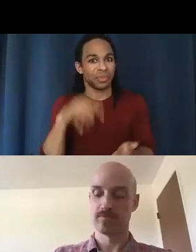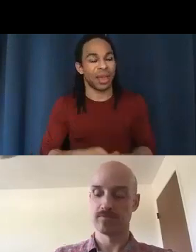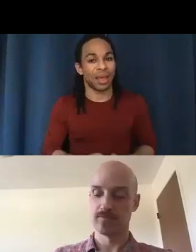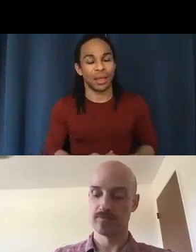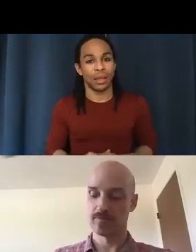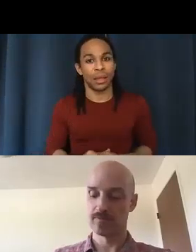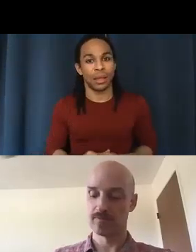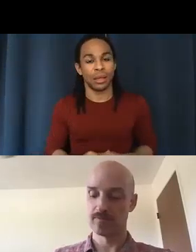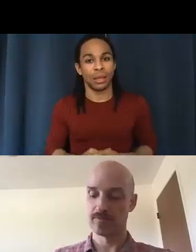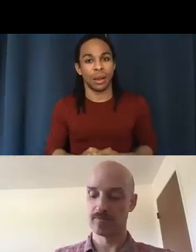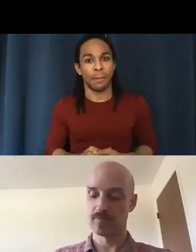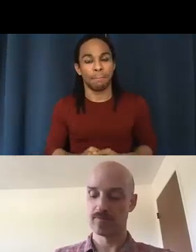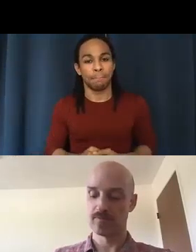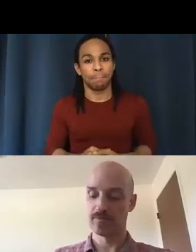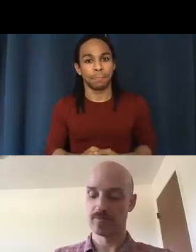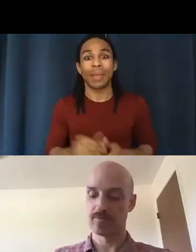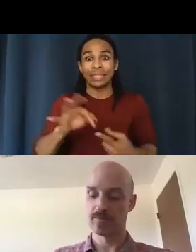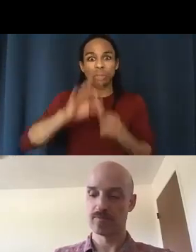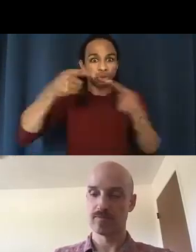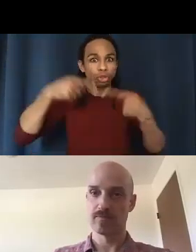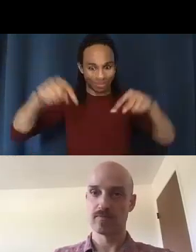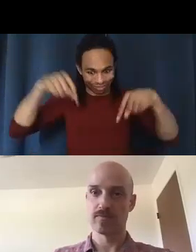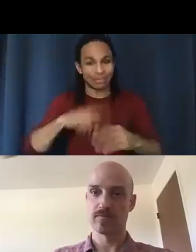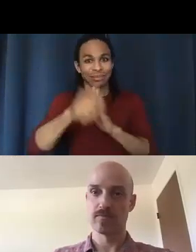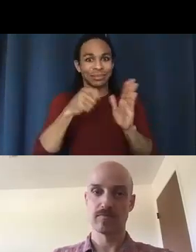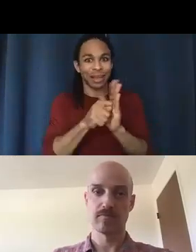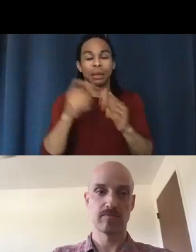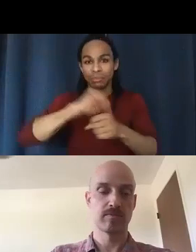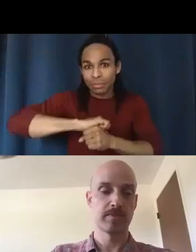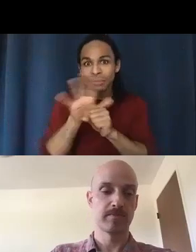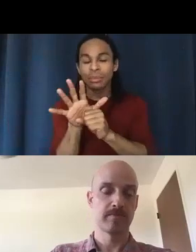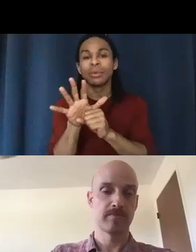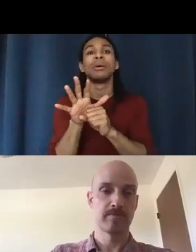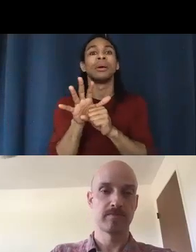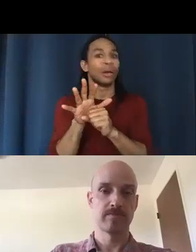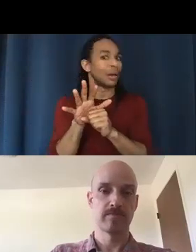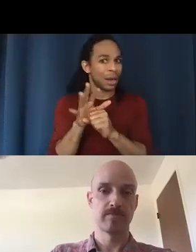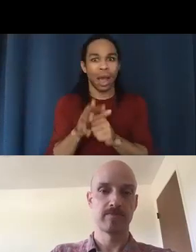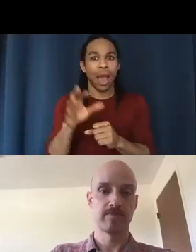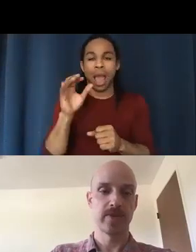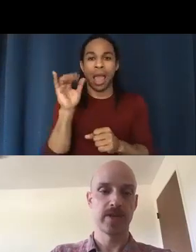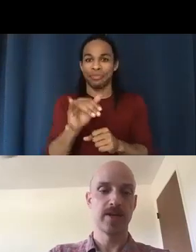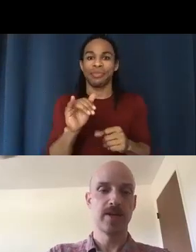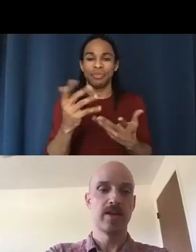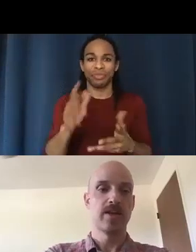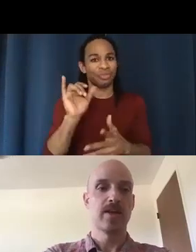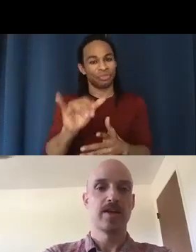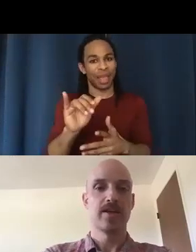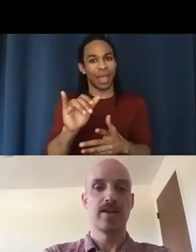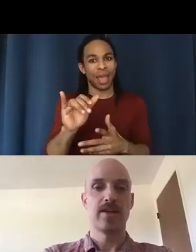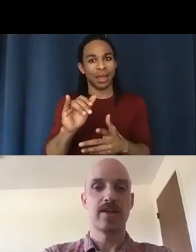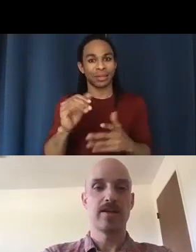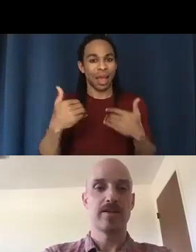regarding during this moment of COVID, which is the question of color and race. And